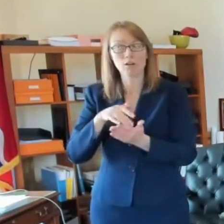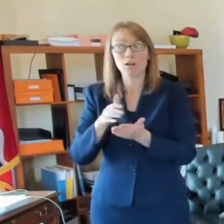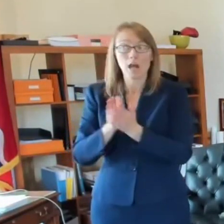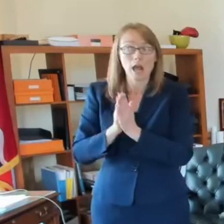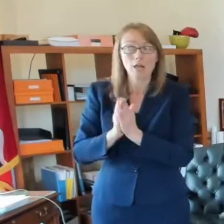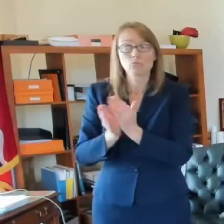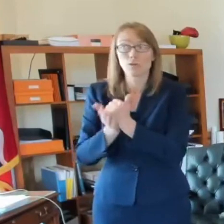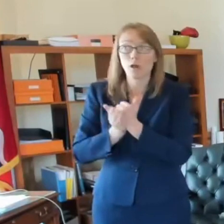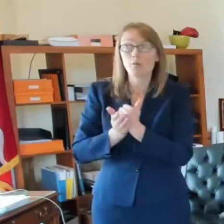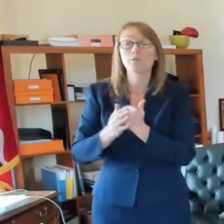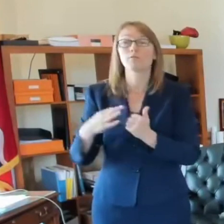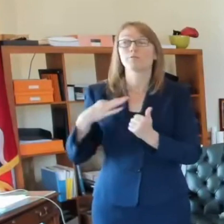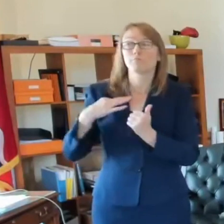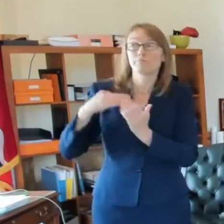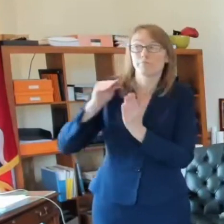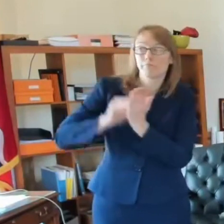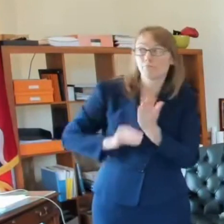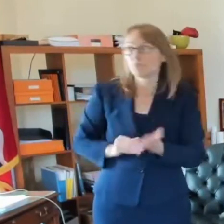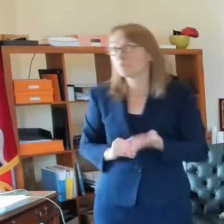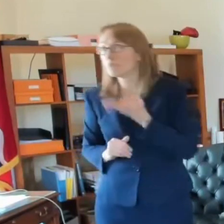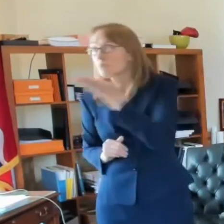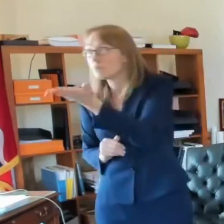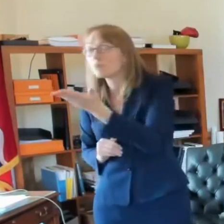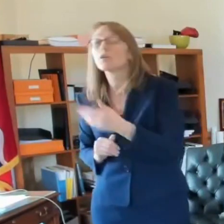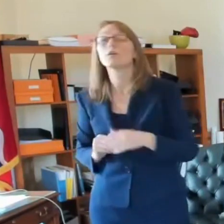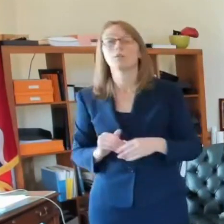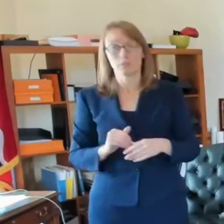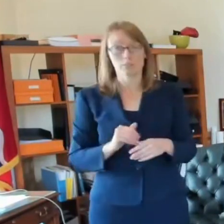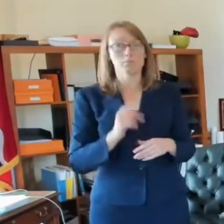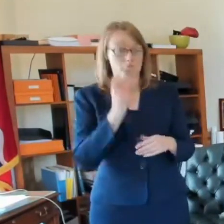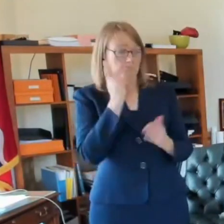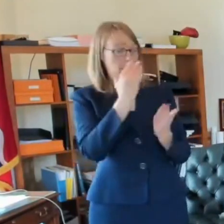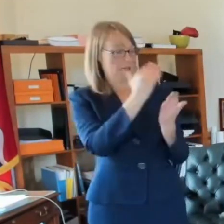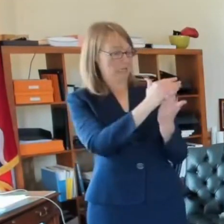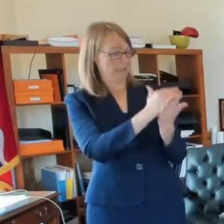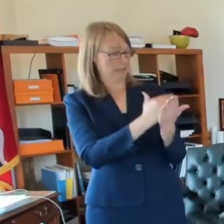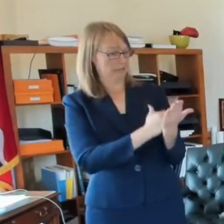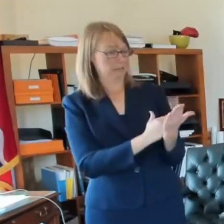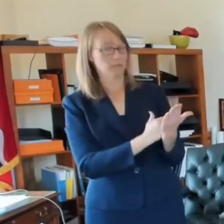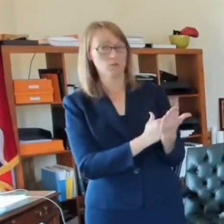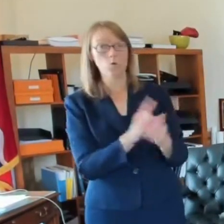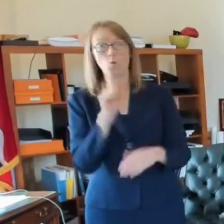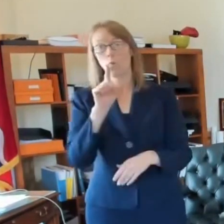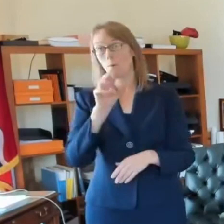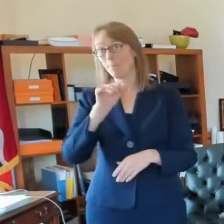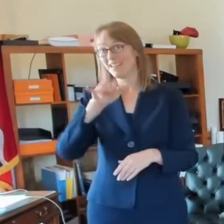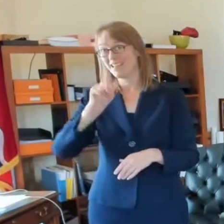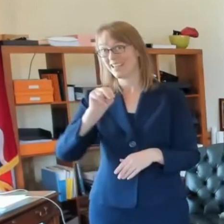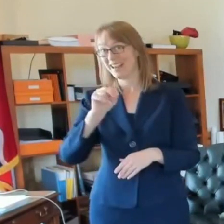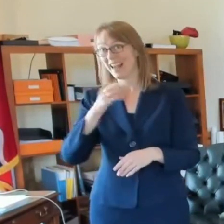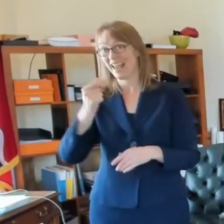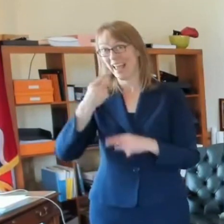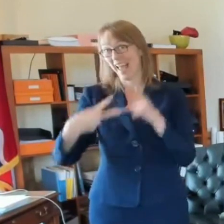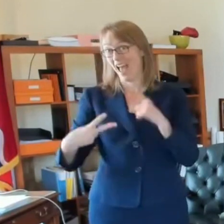know folks have to have child care. So $1.5 million has been